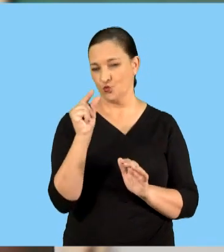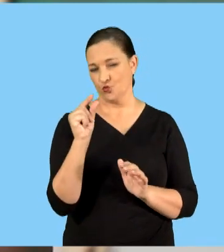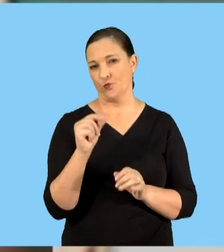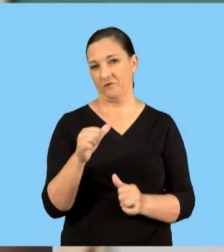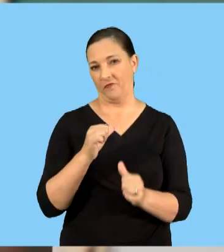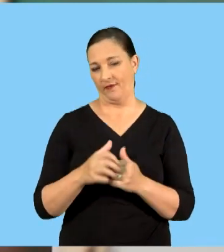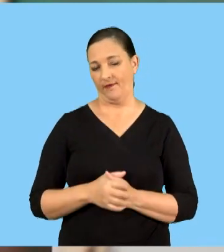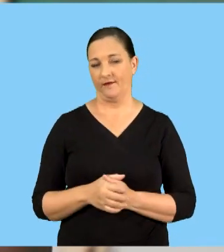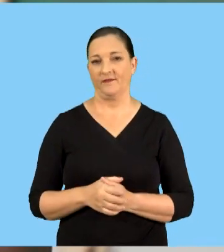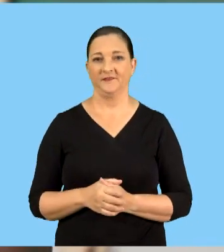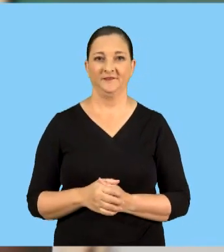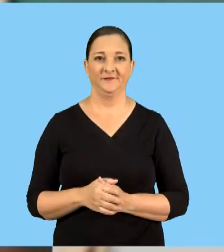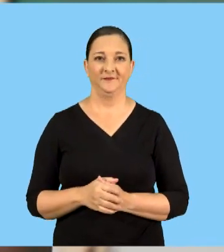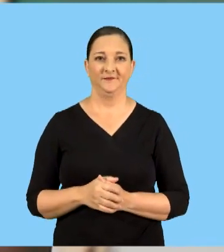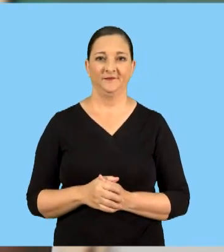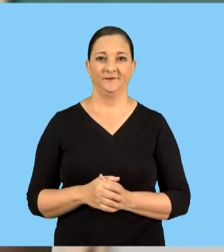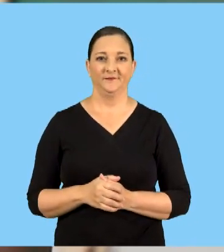and then we'll see you just now.